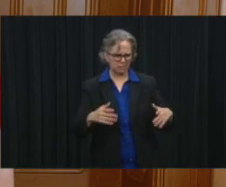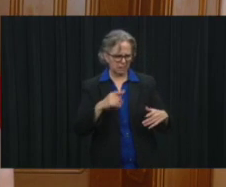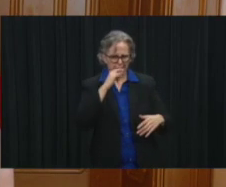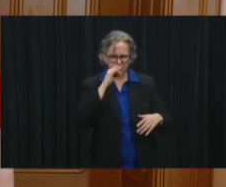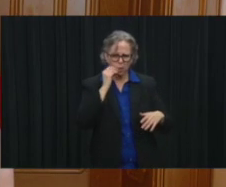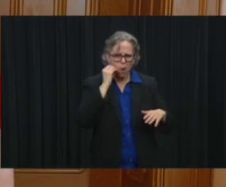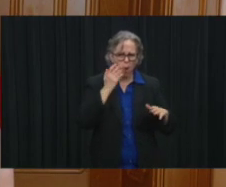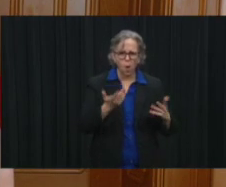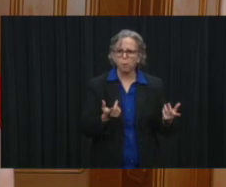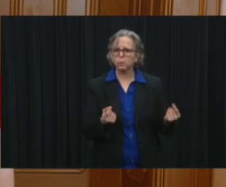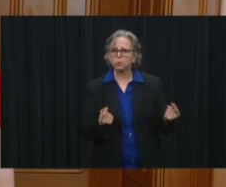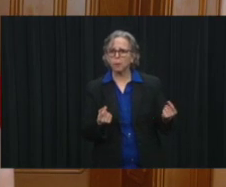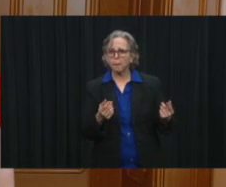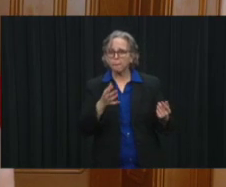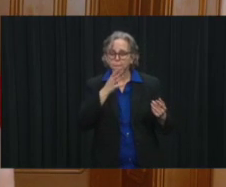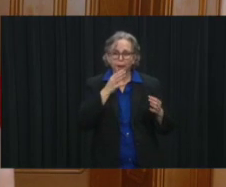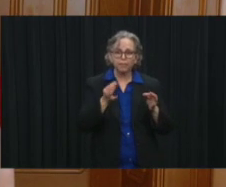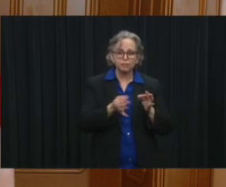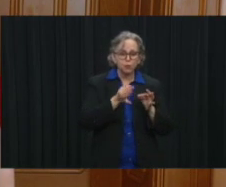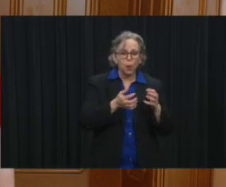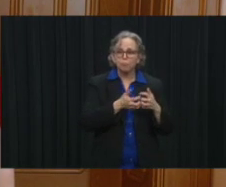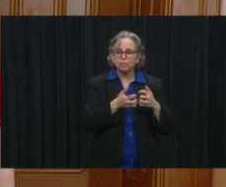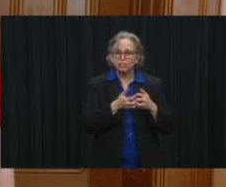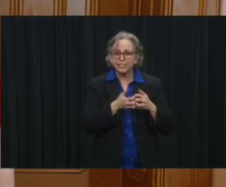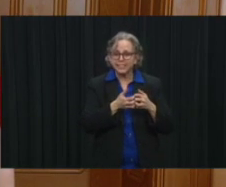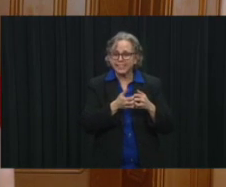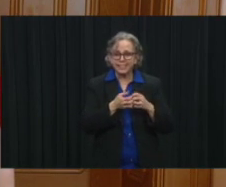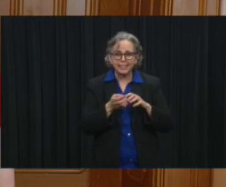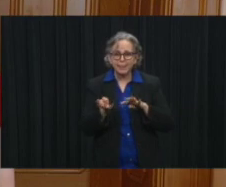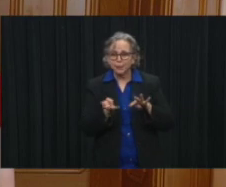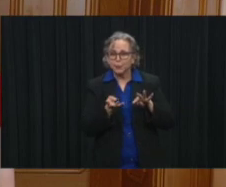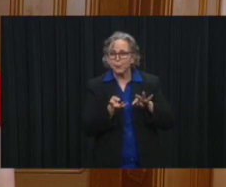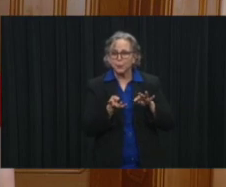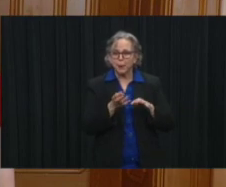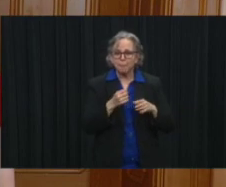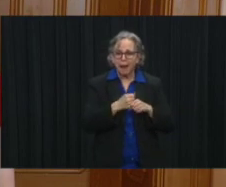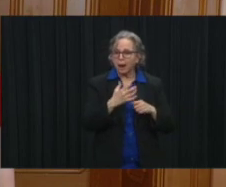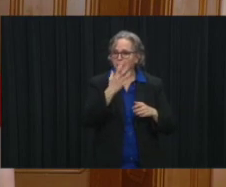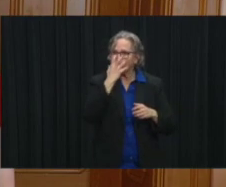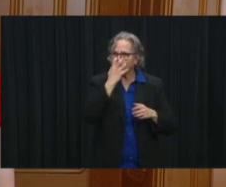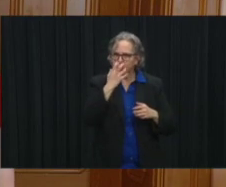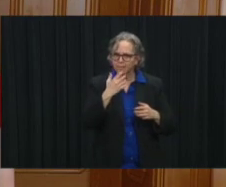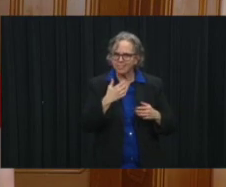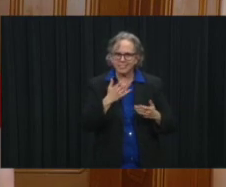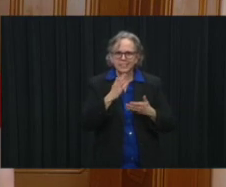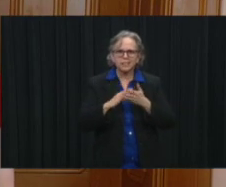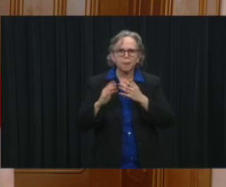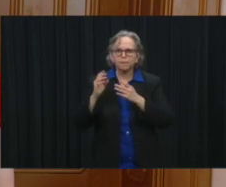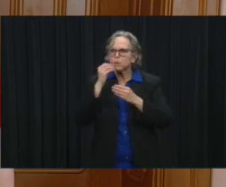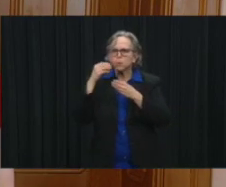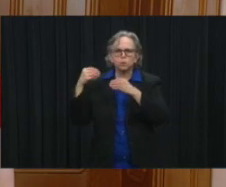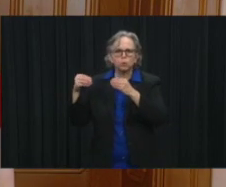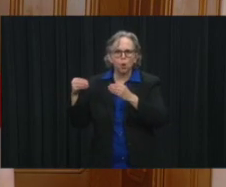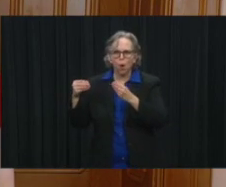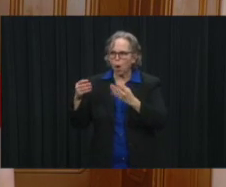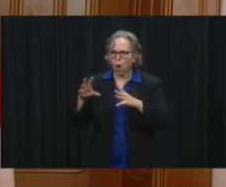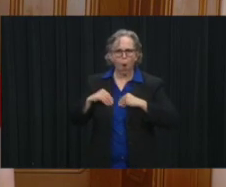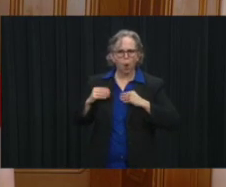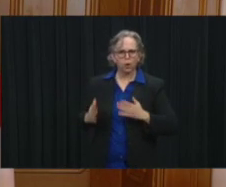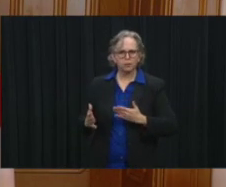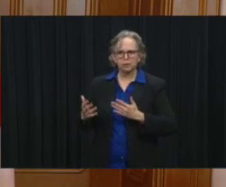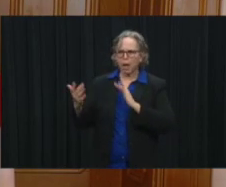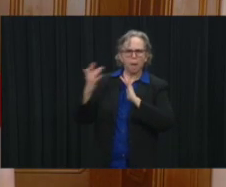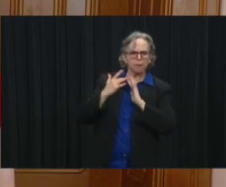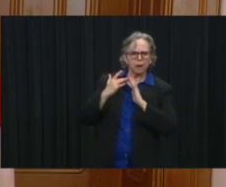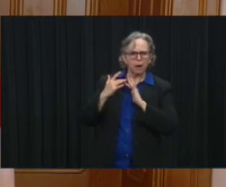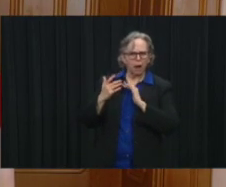machine. I had some grocery store owners this morning tell me they need masks. I connected them to this volunteer, and there are people just doing